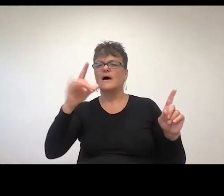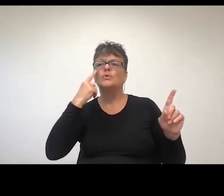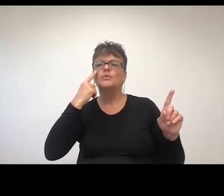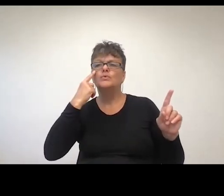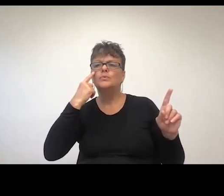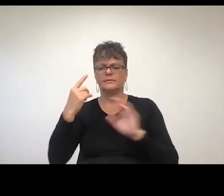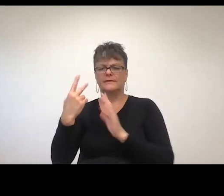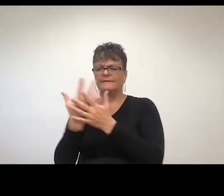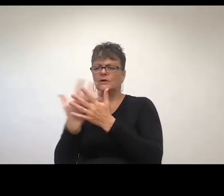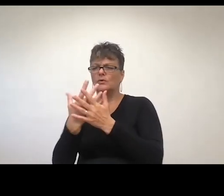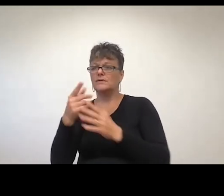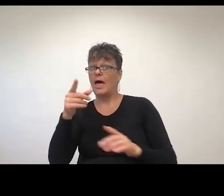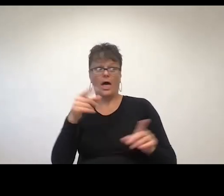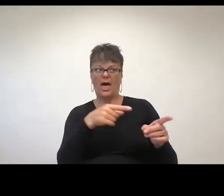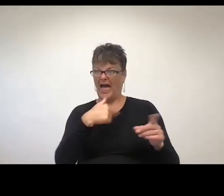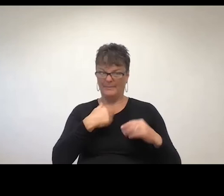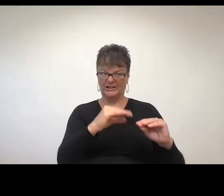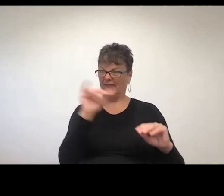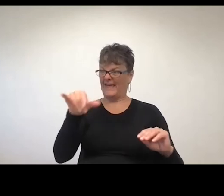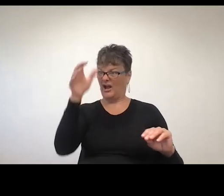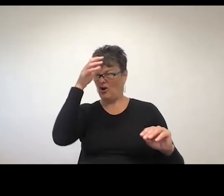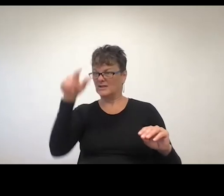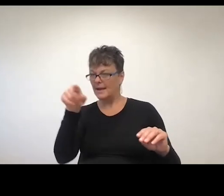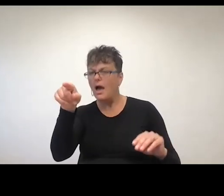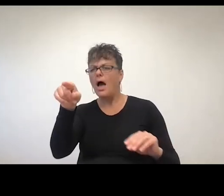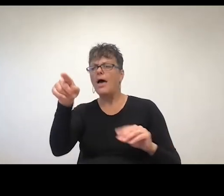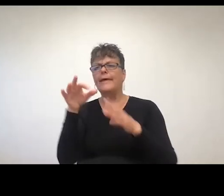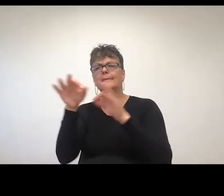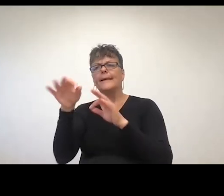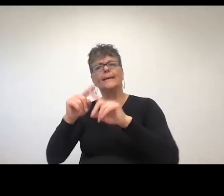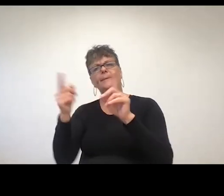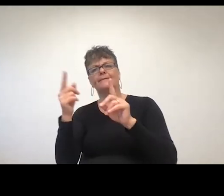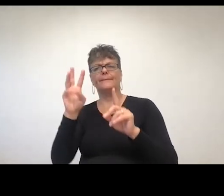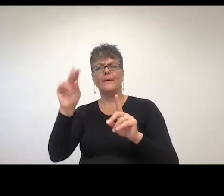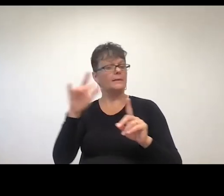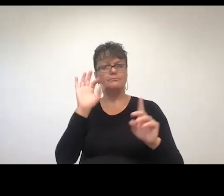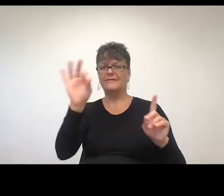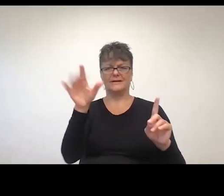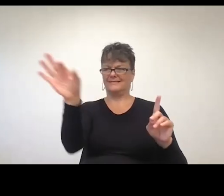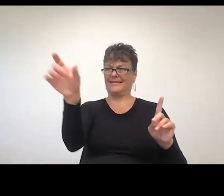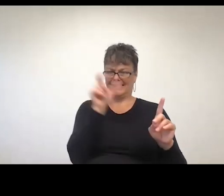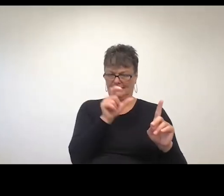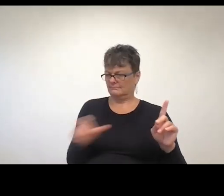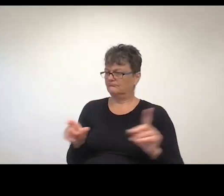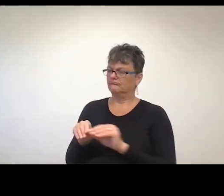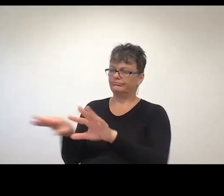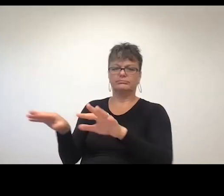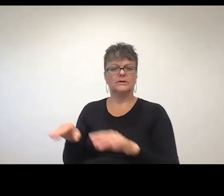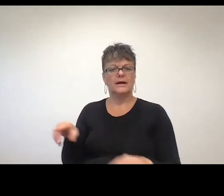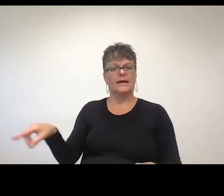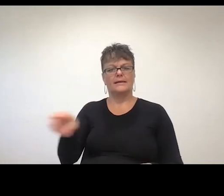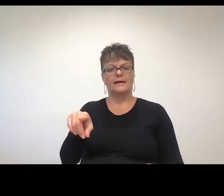with these concepts. And what I really appreciated about that is students may spend forever in somewhere like YouTube. There are